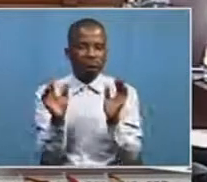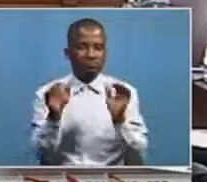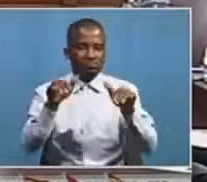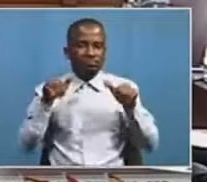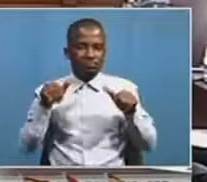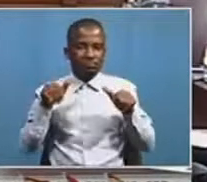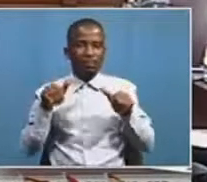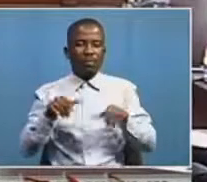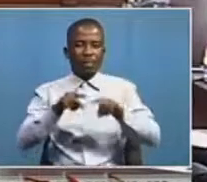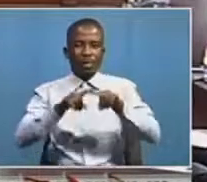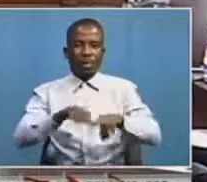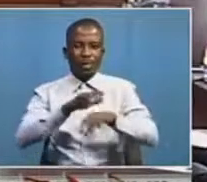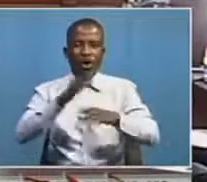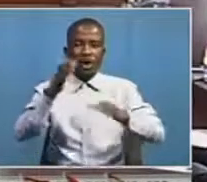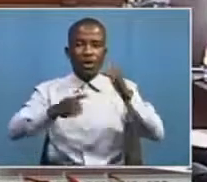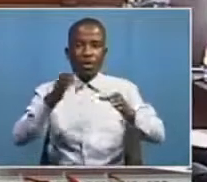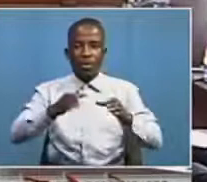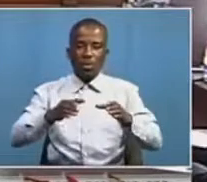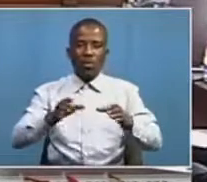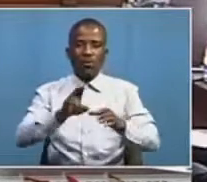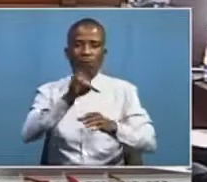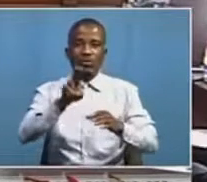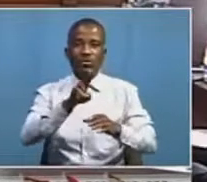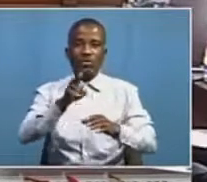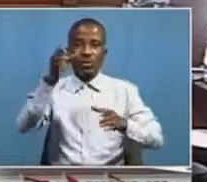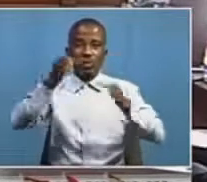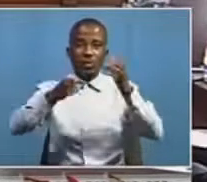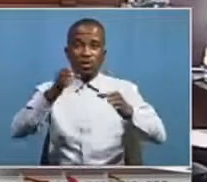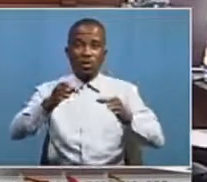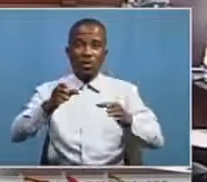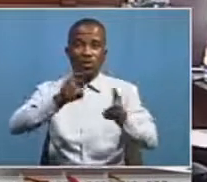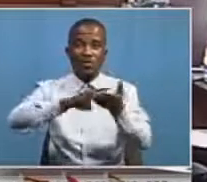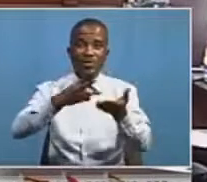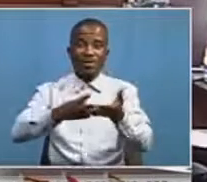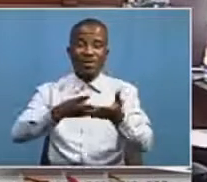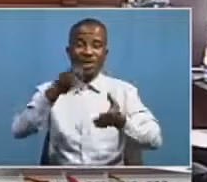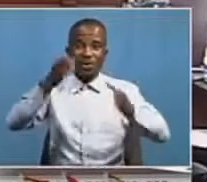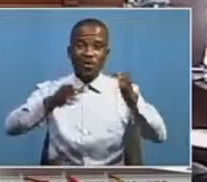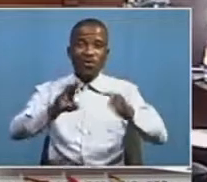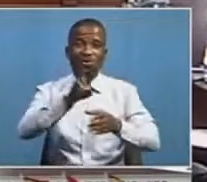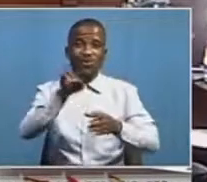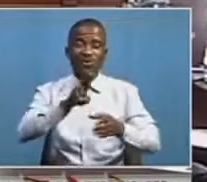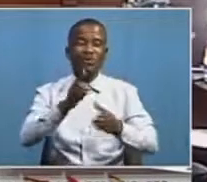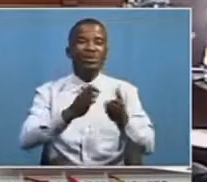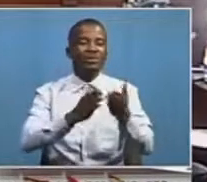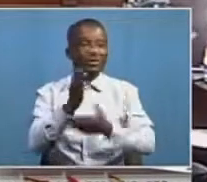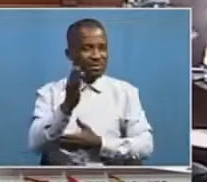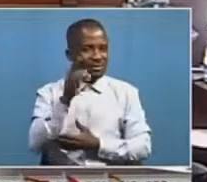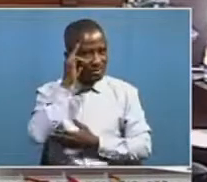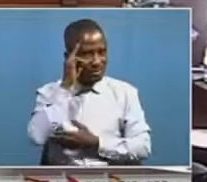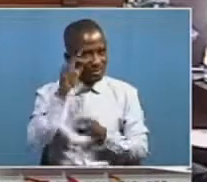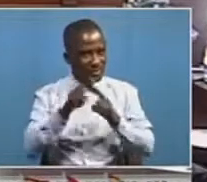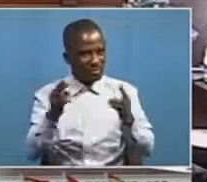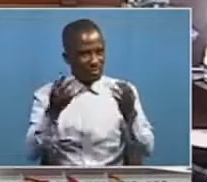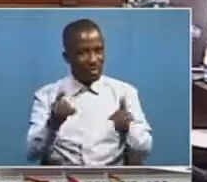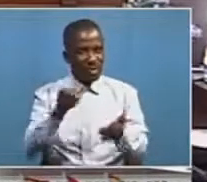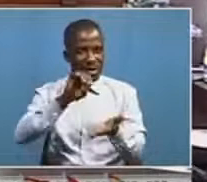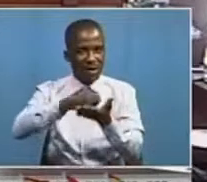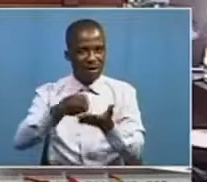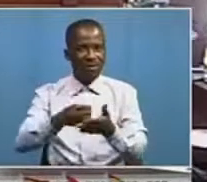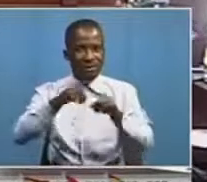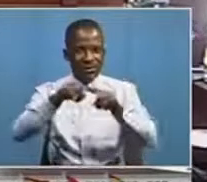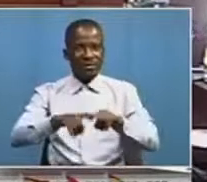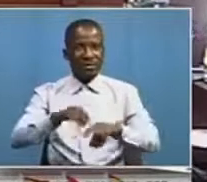on the testimony of the court-appointed witness. Yet he succeeded, and this court considered the process valid, so long as the evidence relied upon